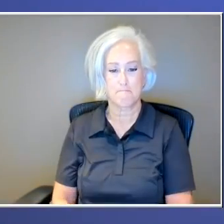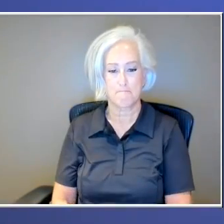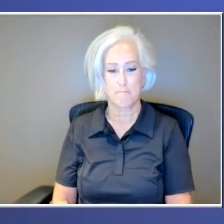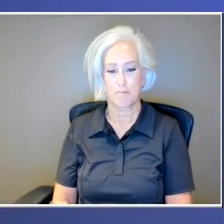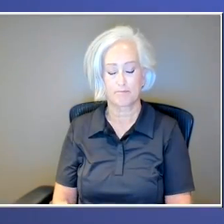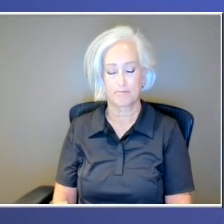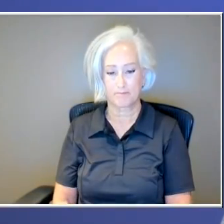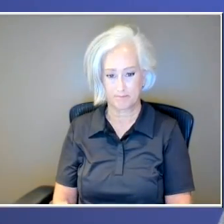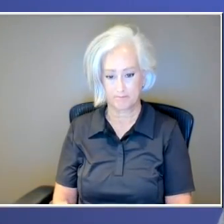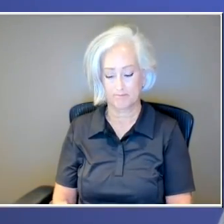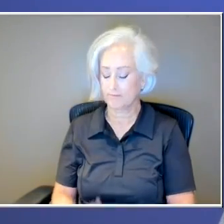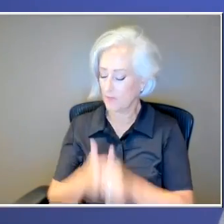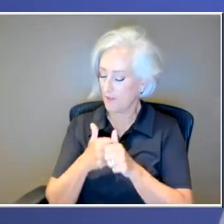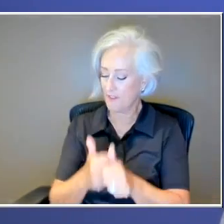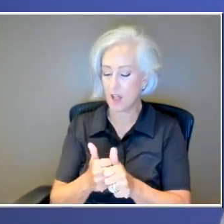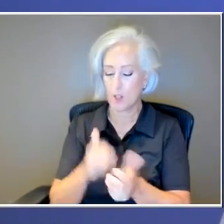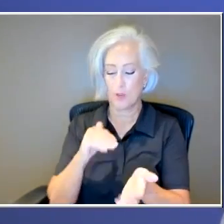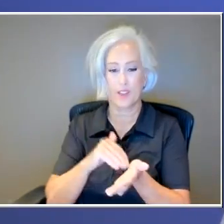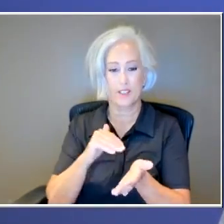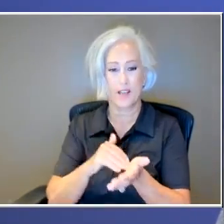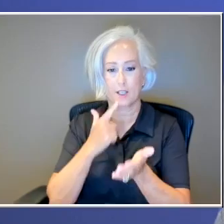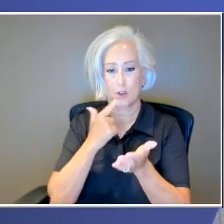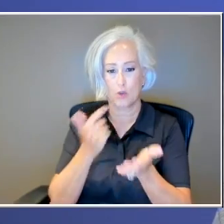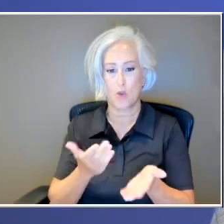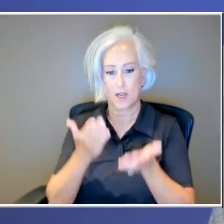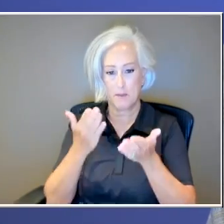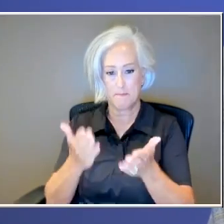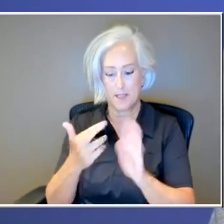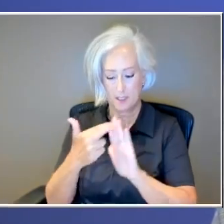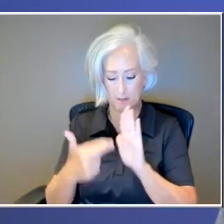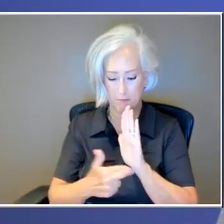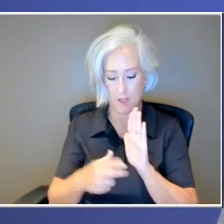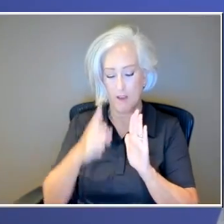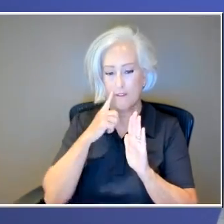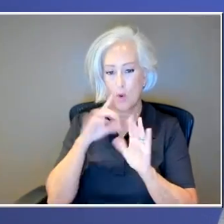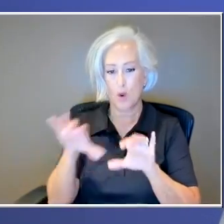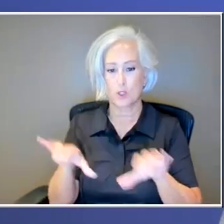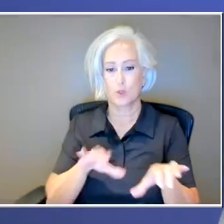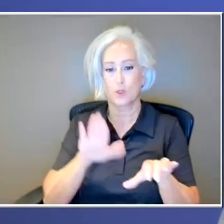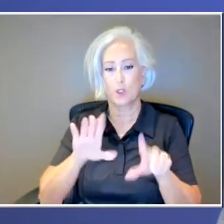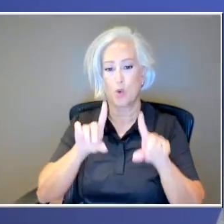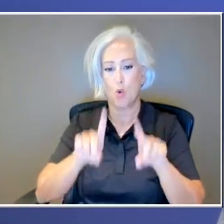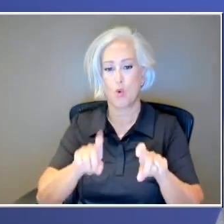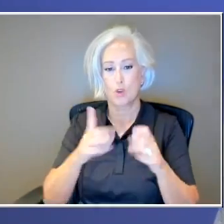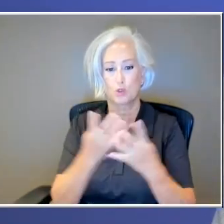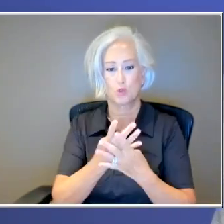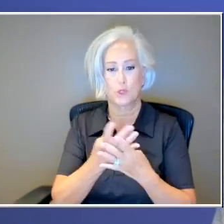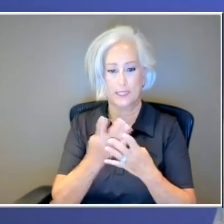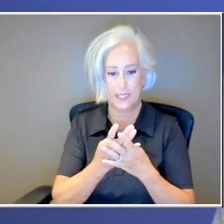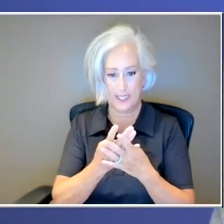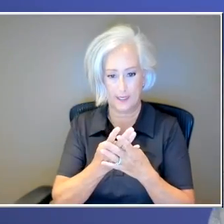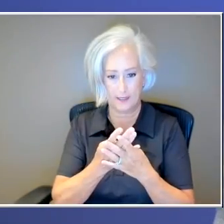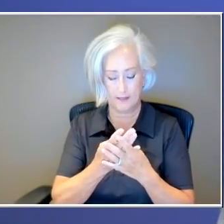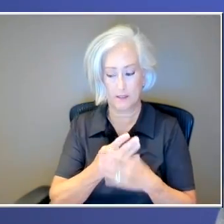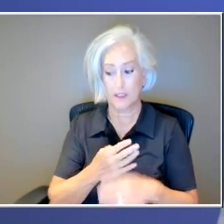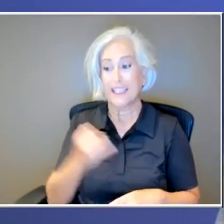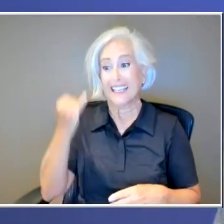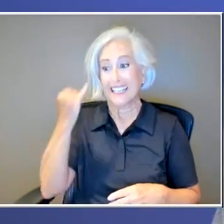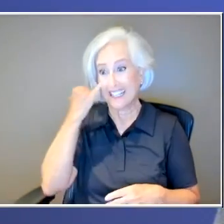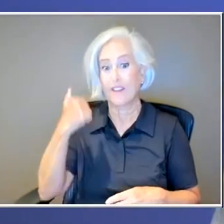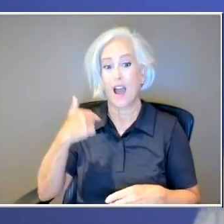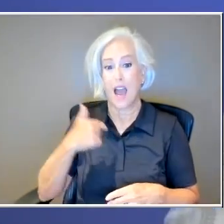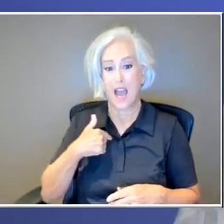the doctor recommended guidelines for getting your health screenings. If I had gotten mine at